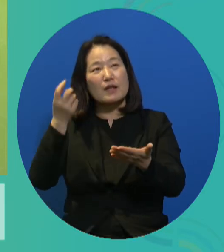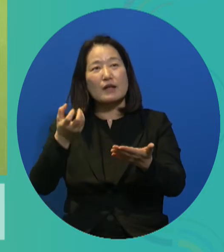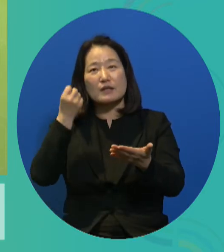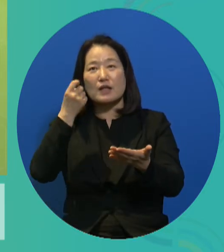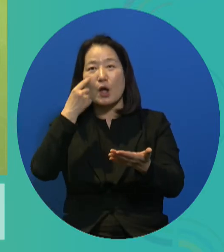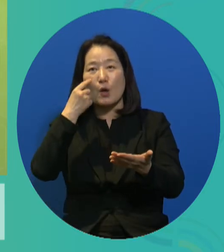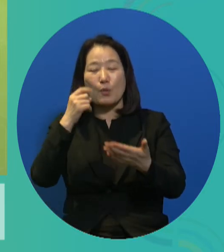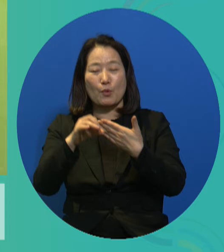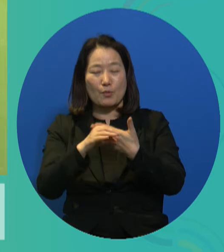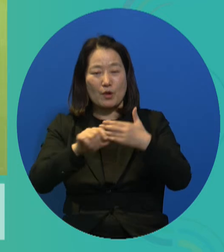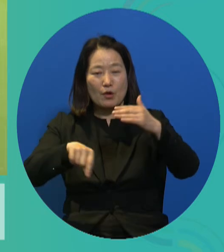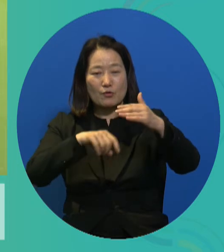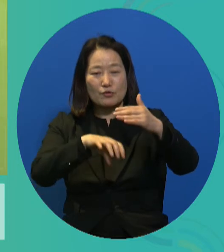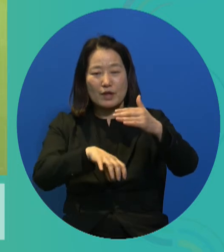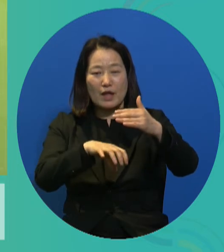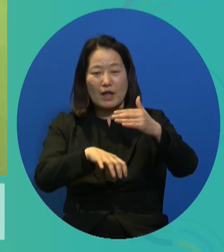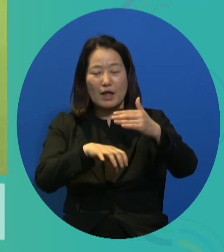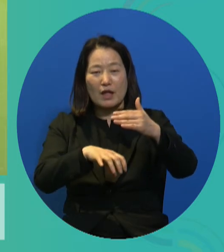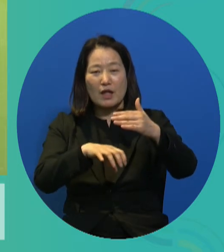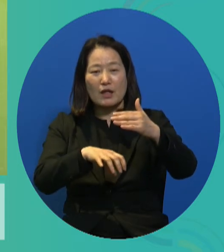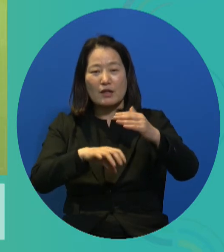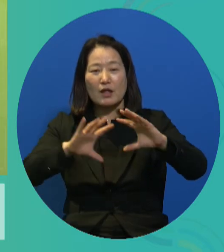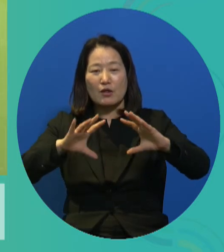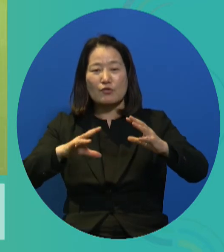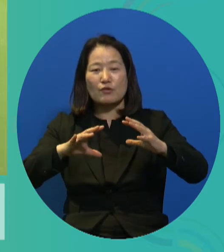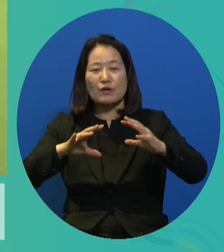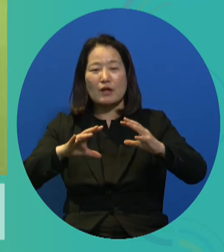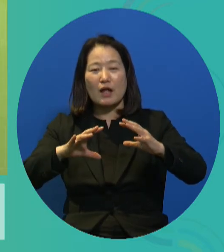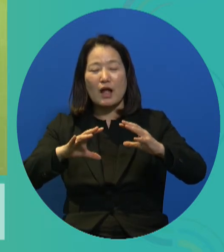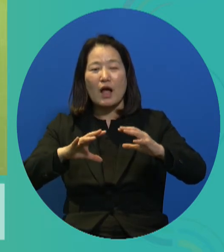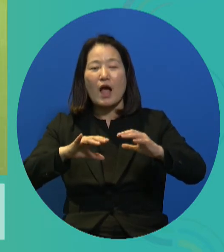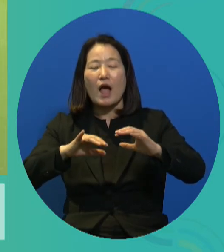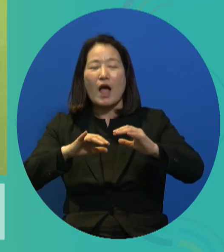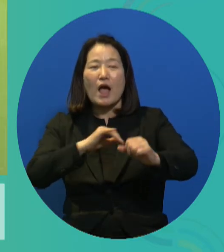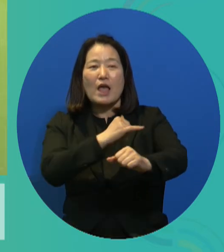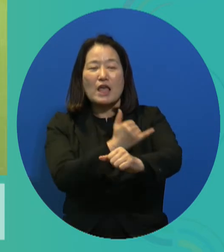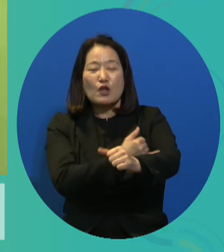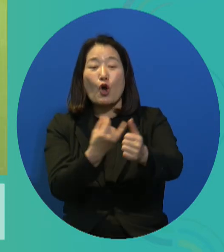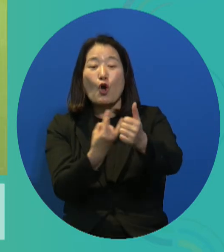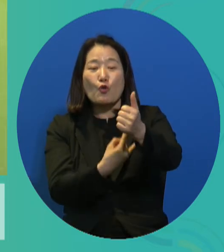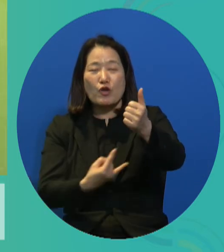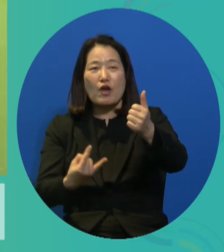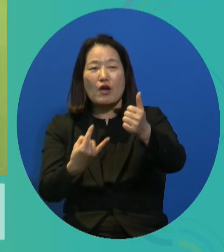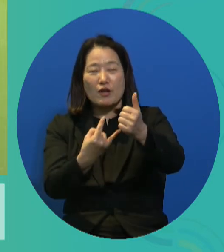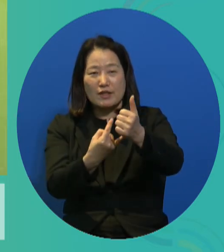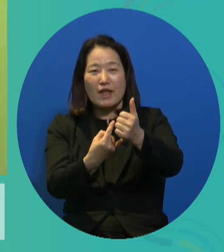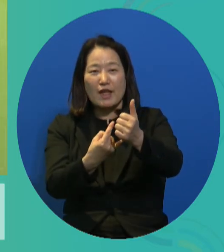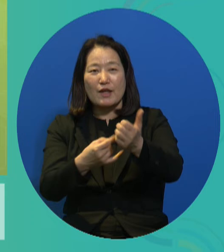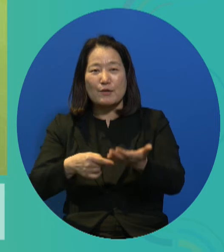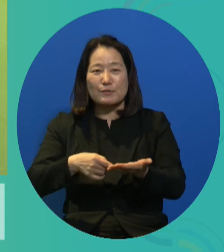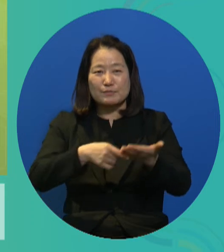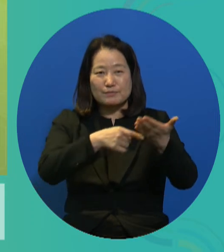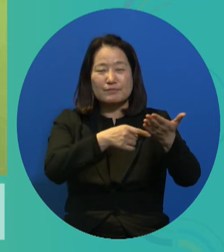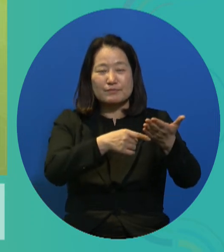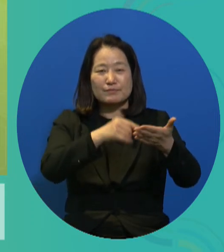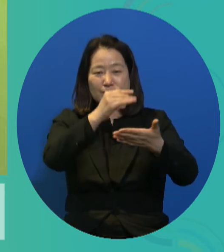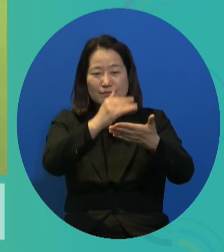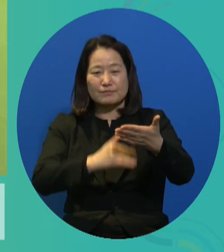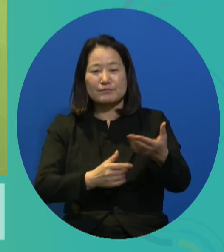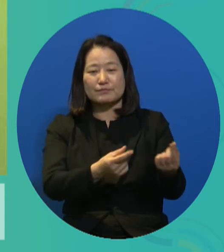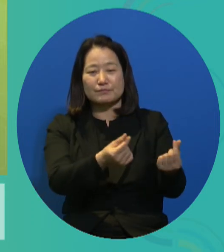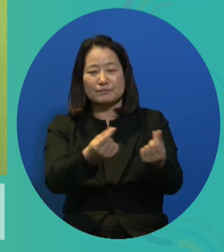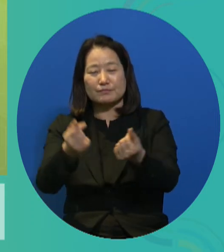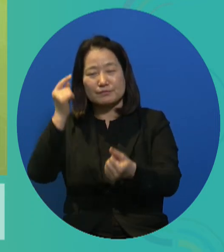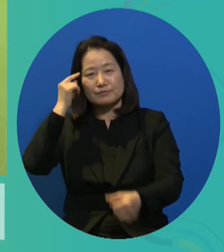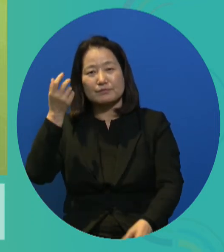mechanisms. And this would not be very difficult to imagine because it's similar with the complaints mechanism that they have at the National Human